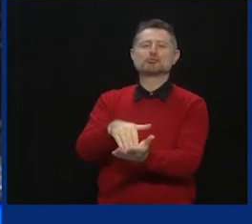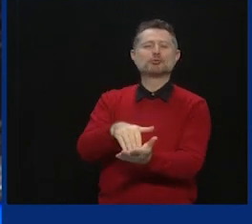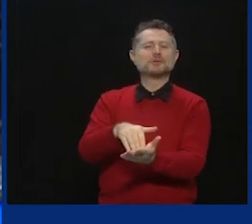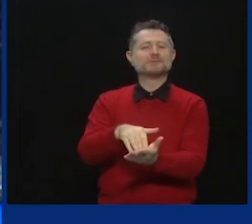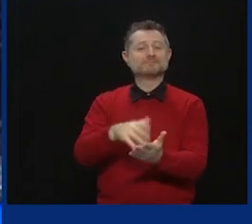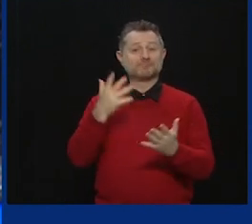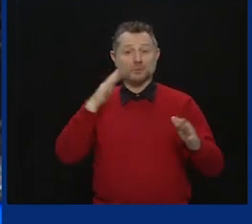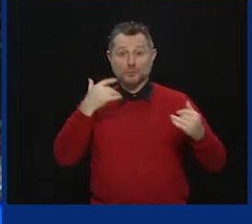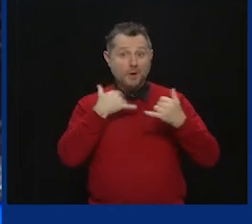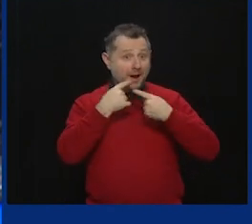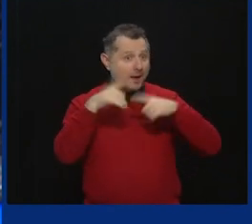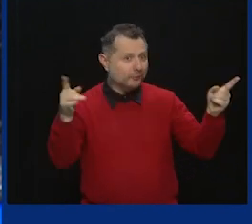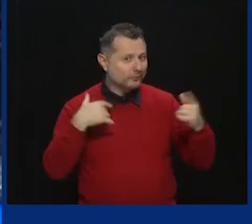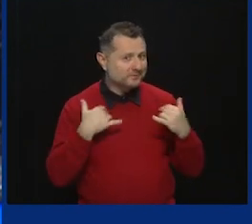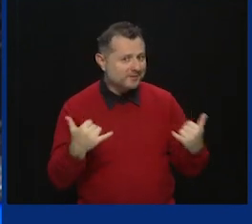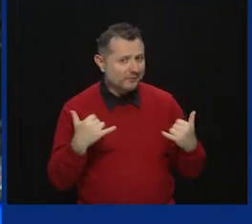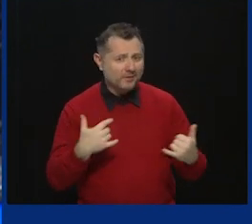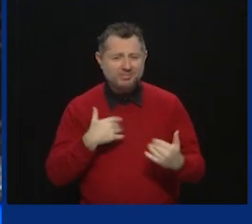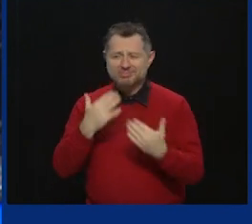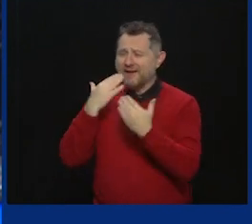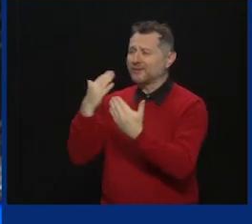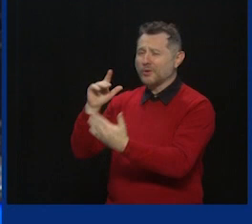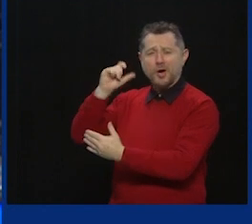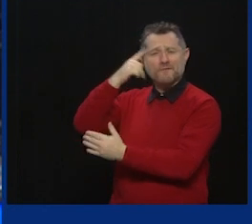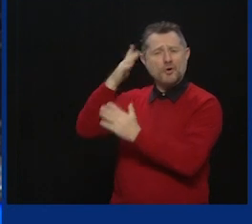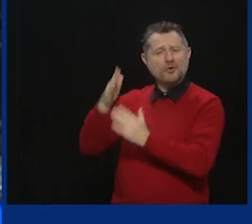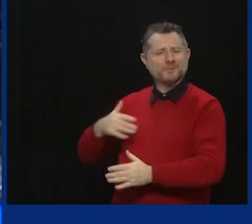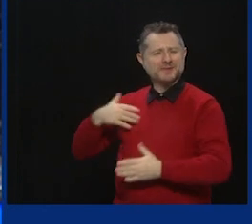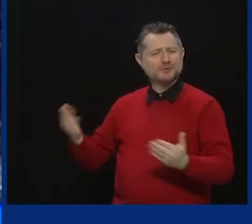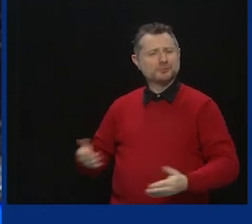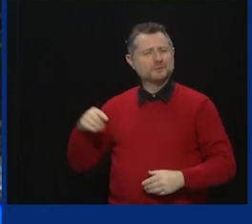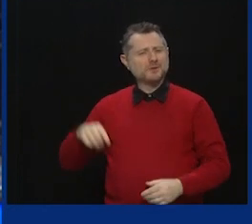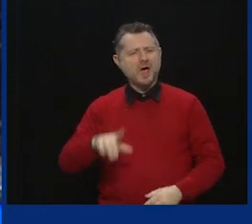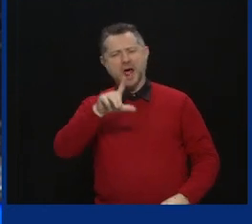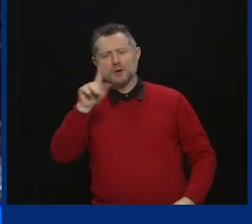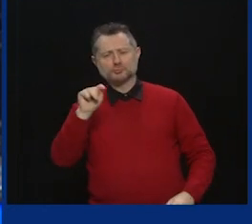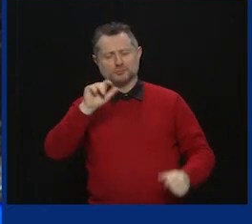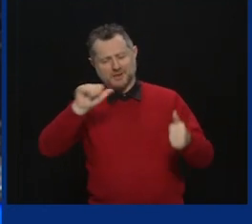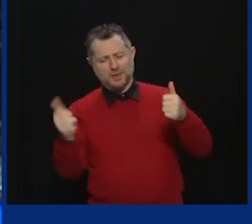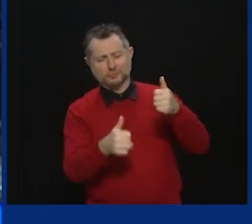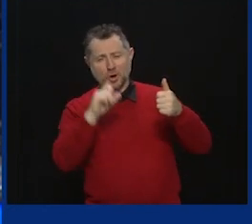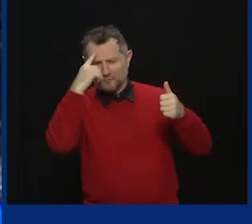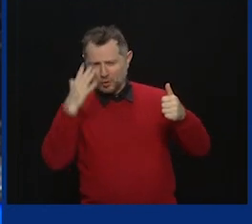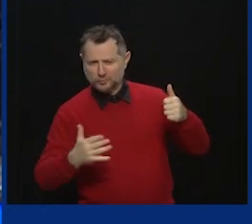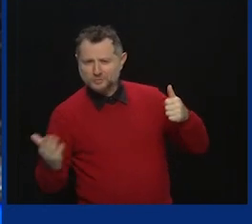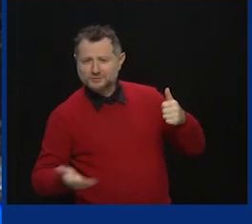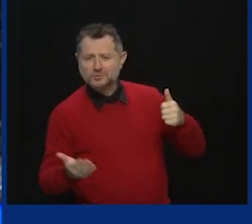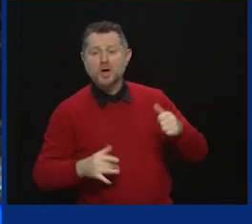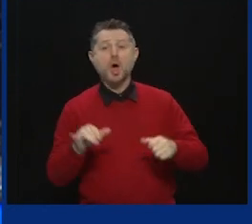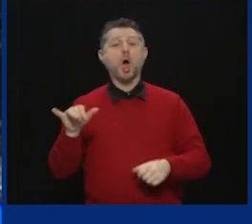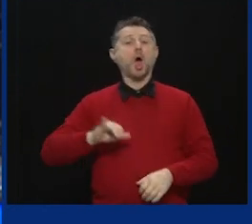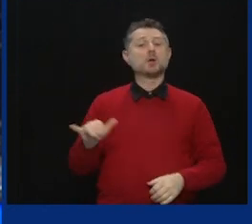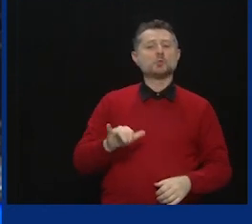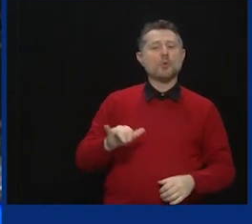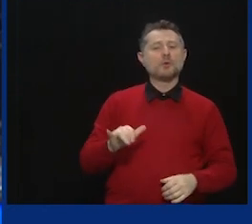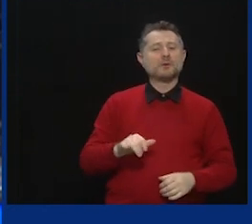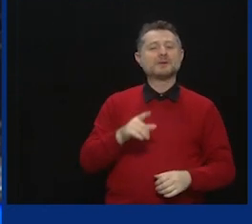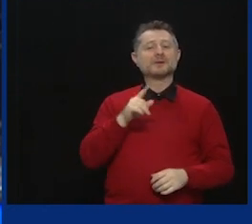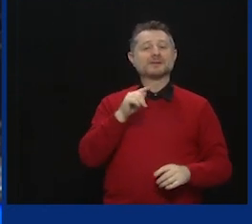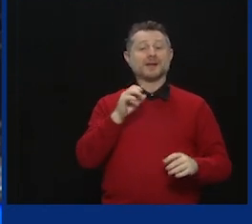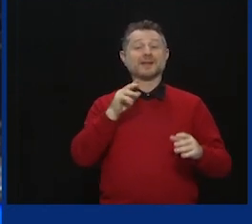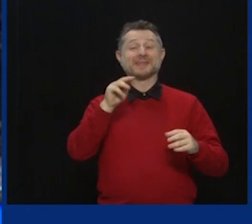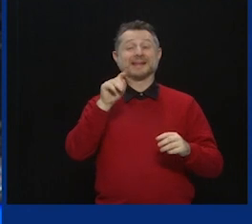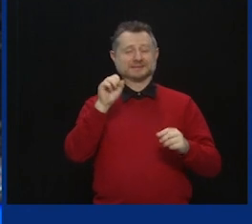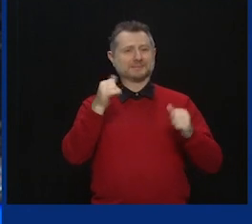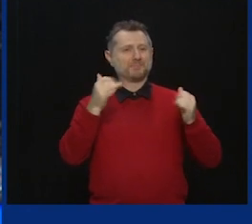for joining us today, Lieutenant Governor Brian Benjamin, also our special guests. We have Brooklyn Nets player Bruce Brown, New